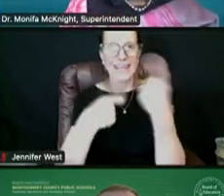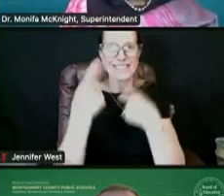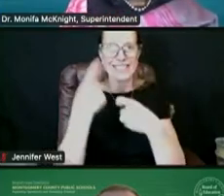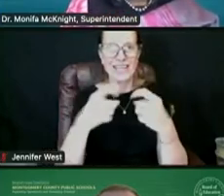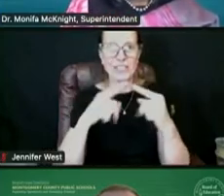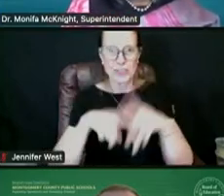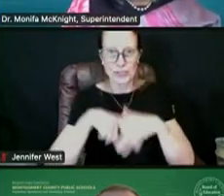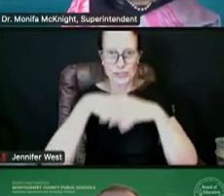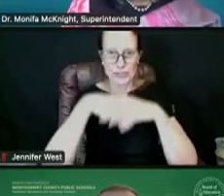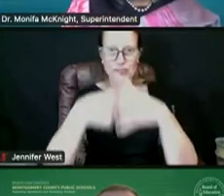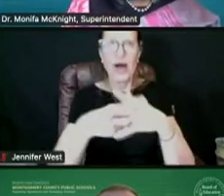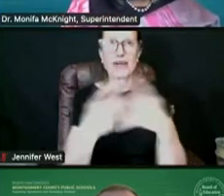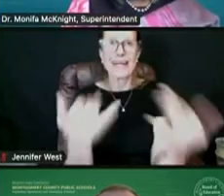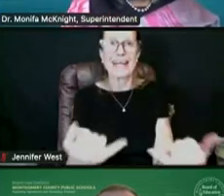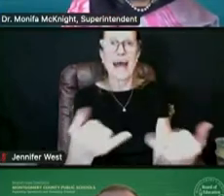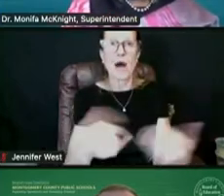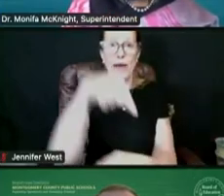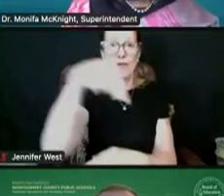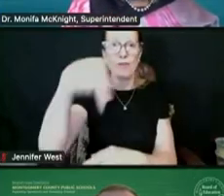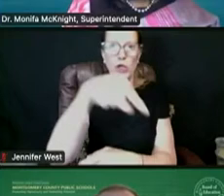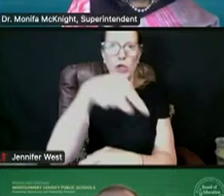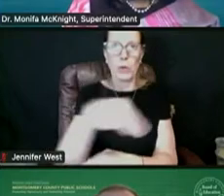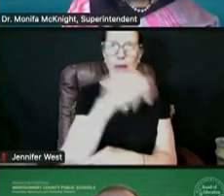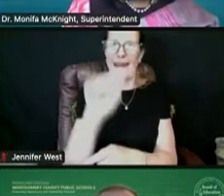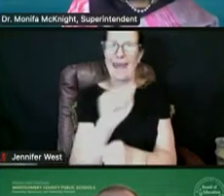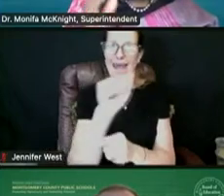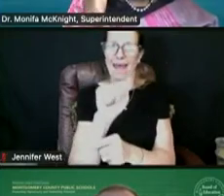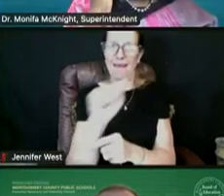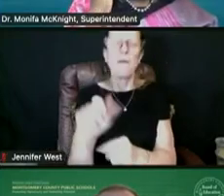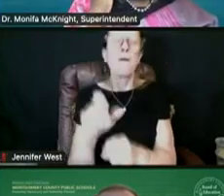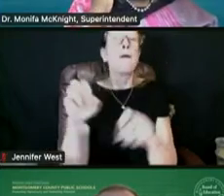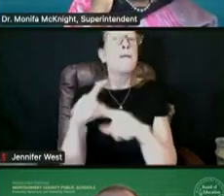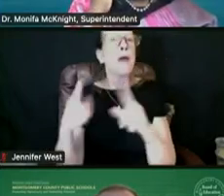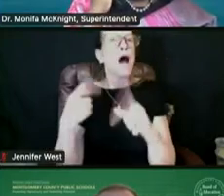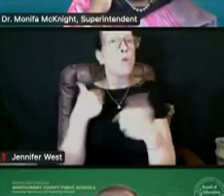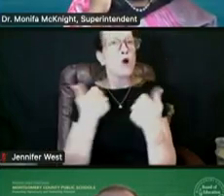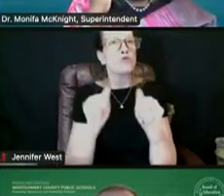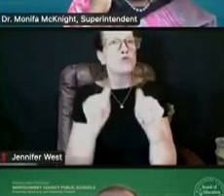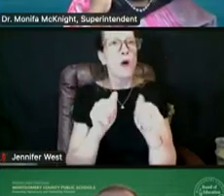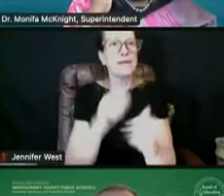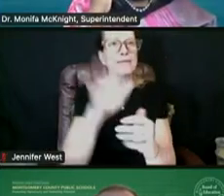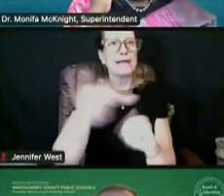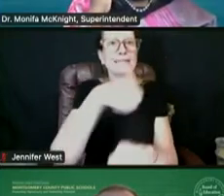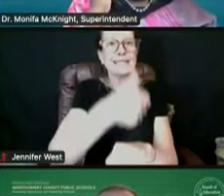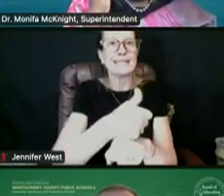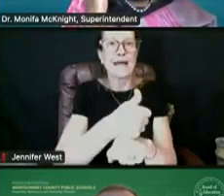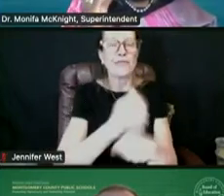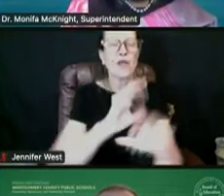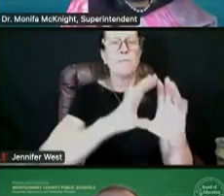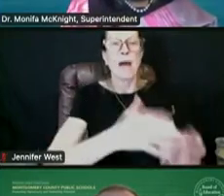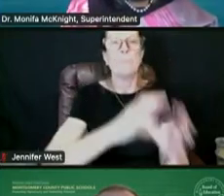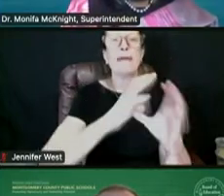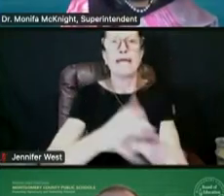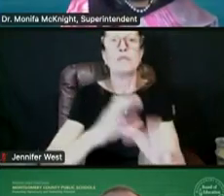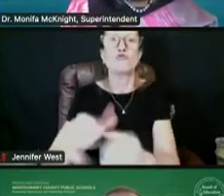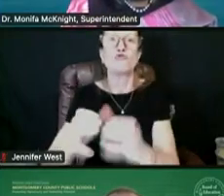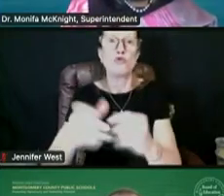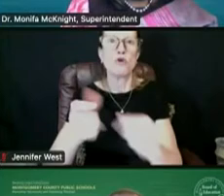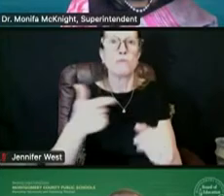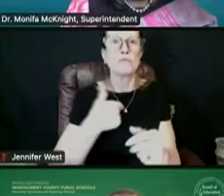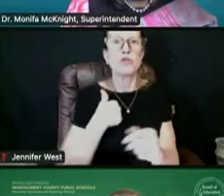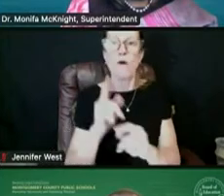we can take care of some of that now, but we're trying to go through them and get them in order. Maybe we could go to Mr. Hull first. Is that